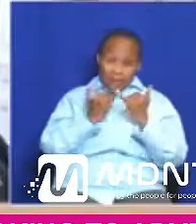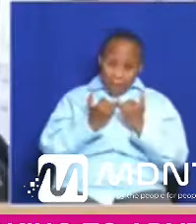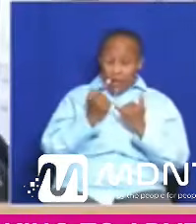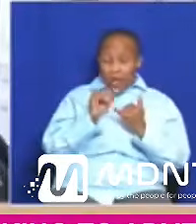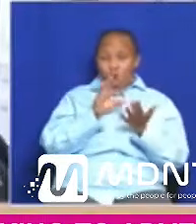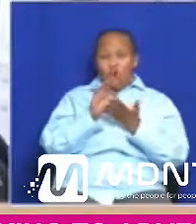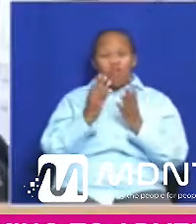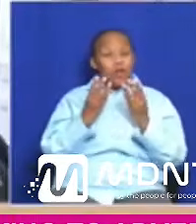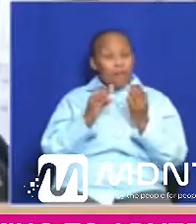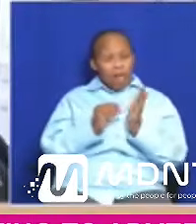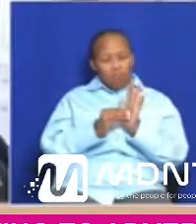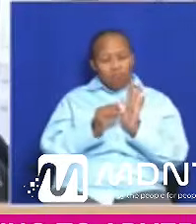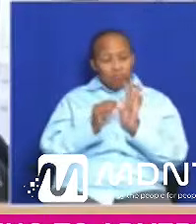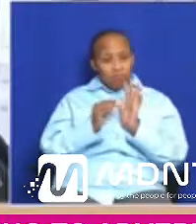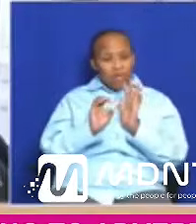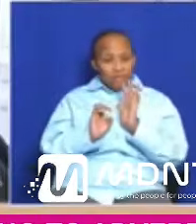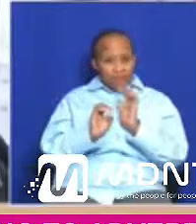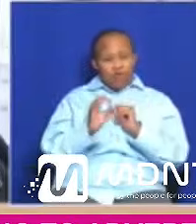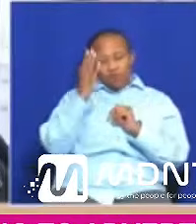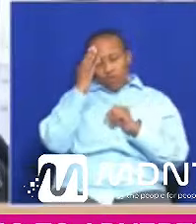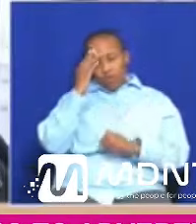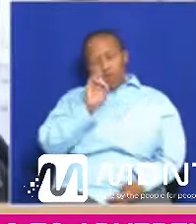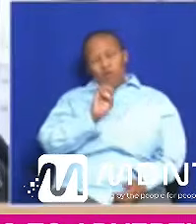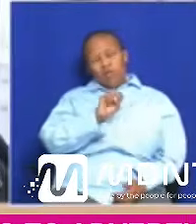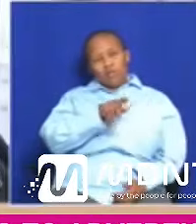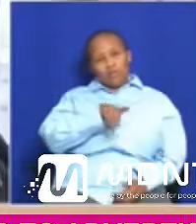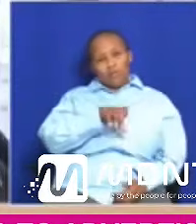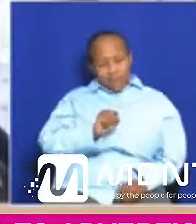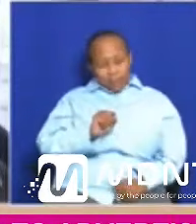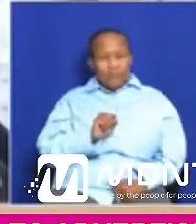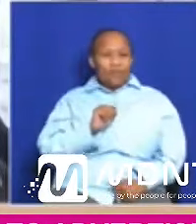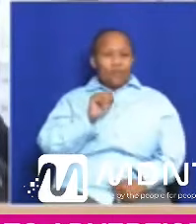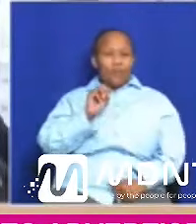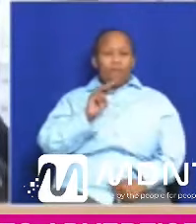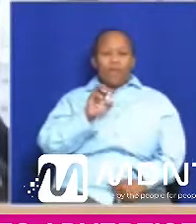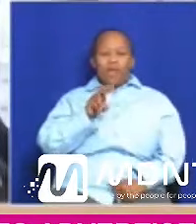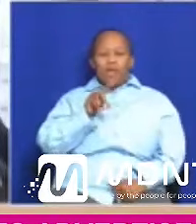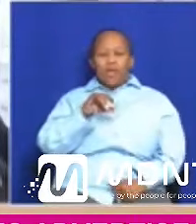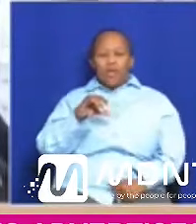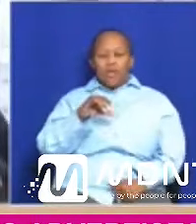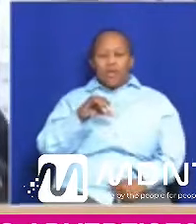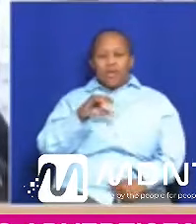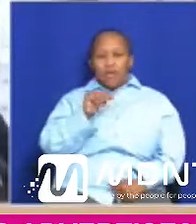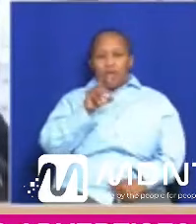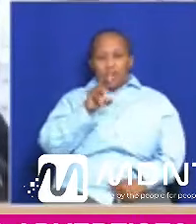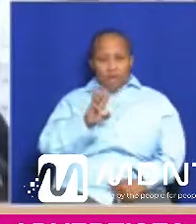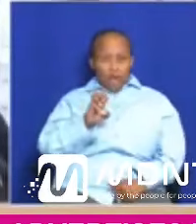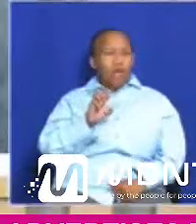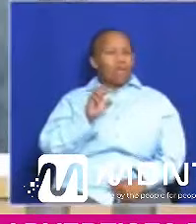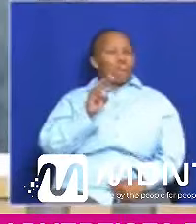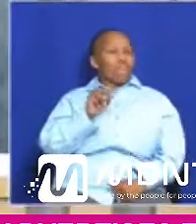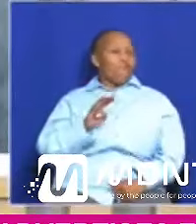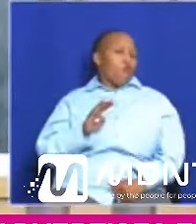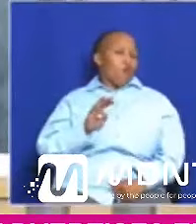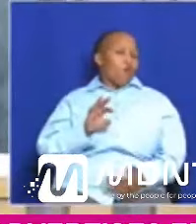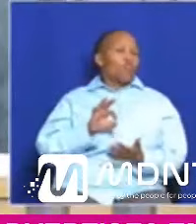it, the SAPS Medicare 24 contract. Okay? You confirm that. This is what